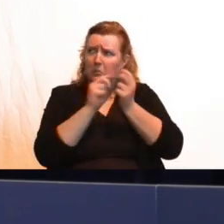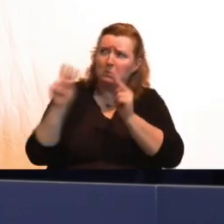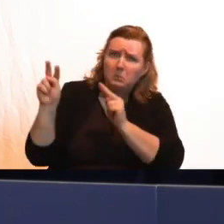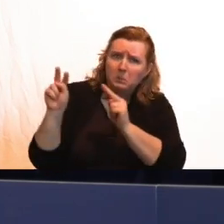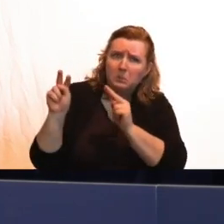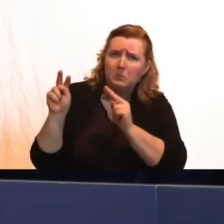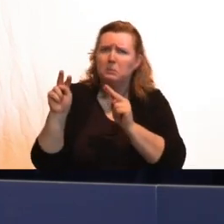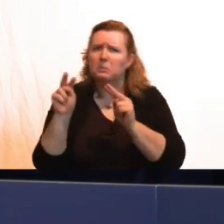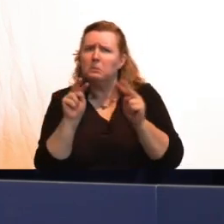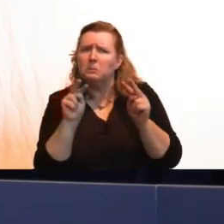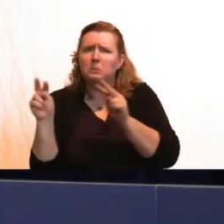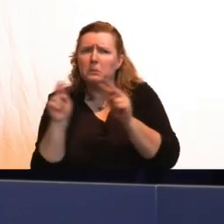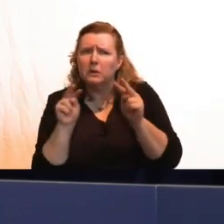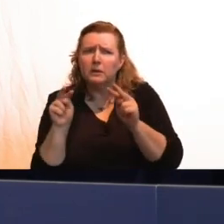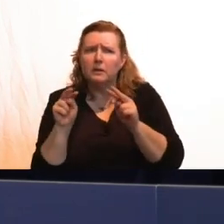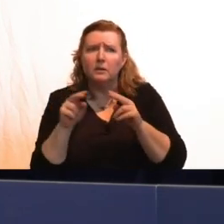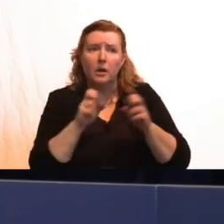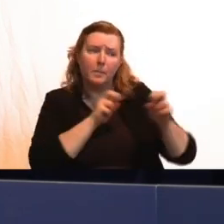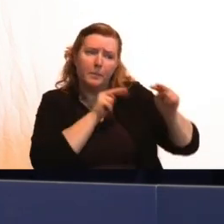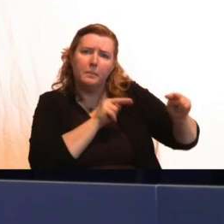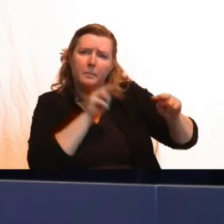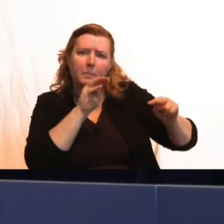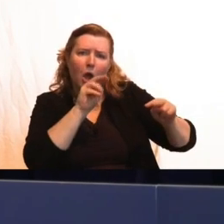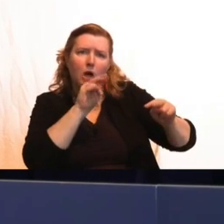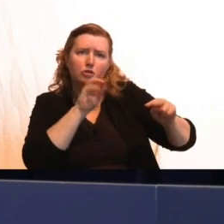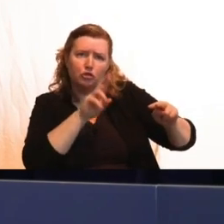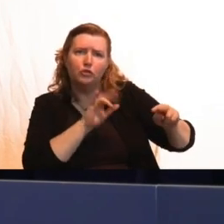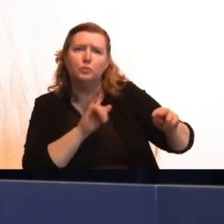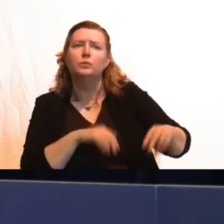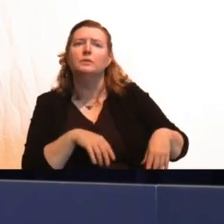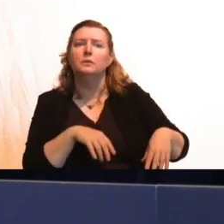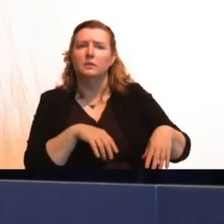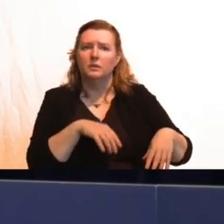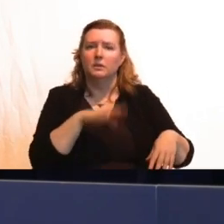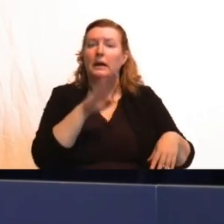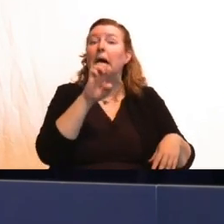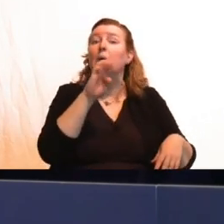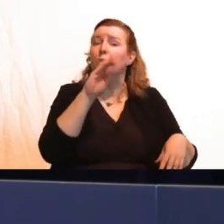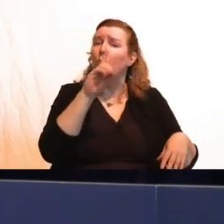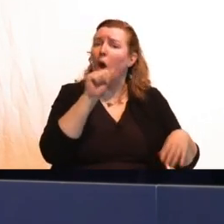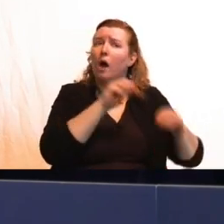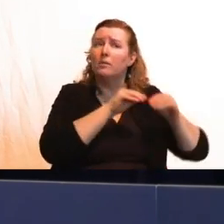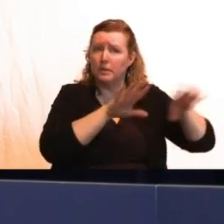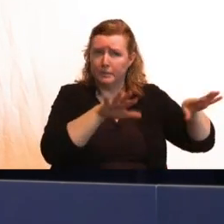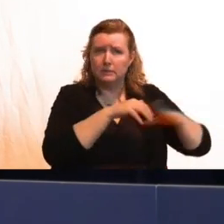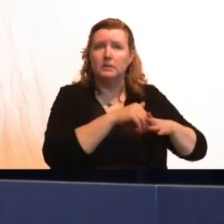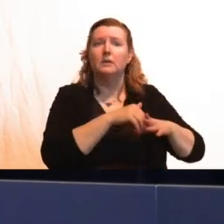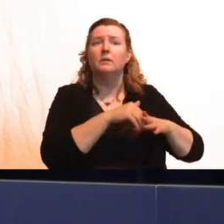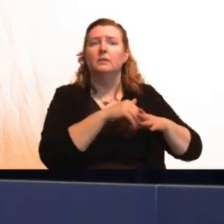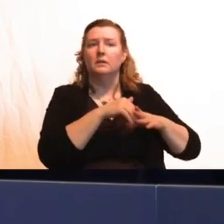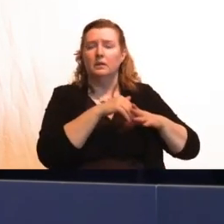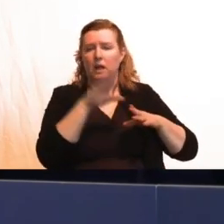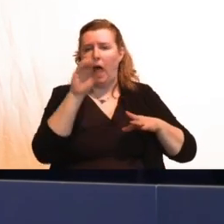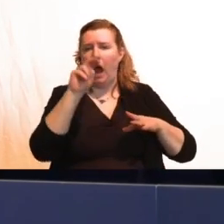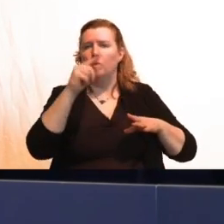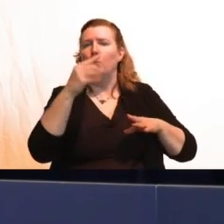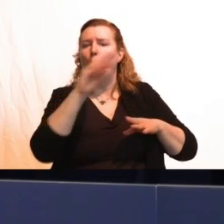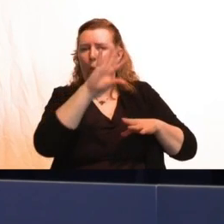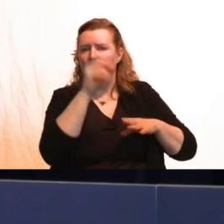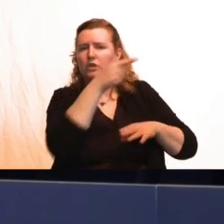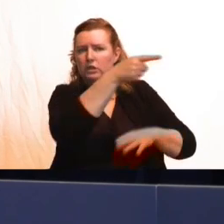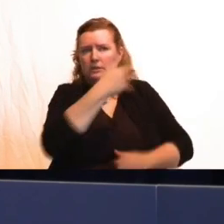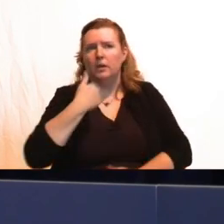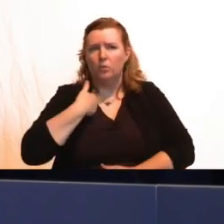and assessing travelers at the Newark Liberty International Airport. They were instrumental in helping us with